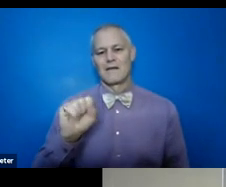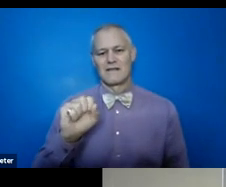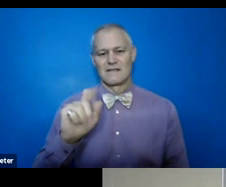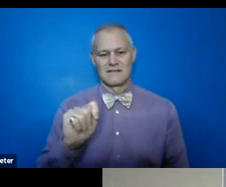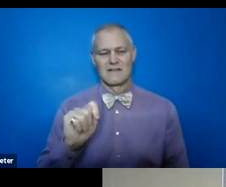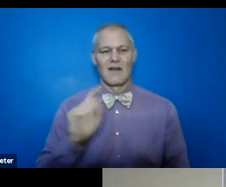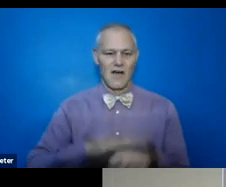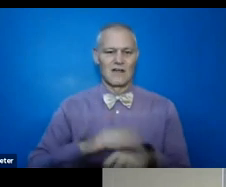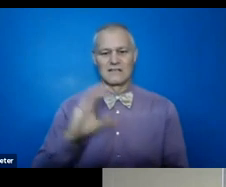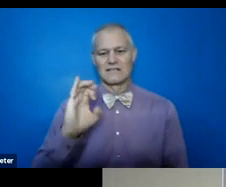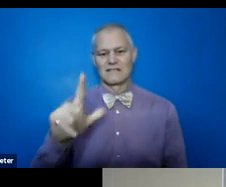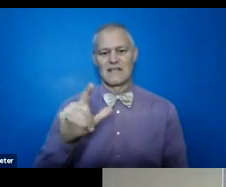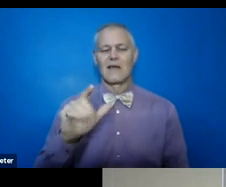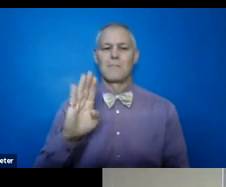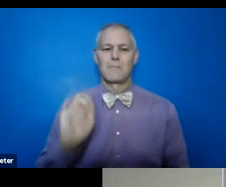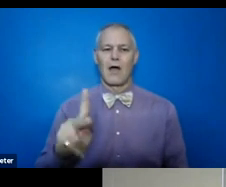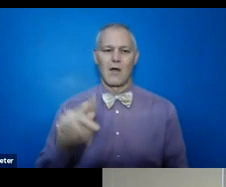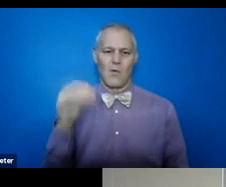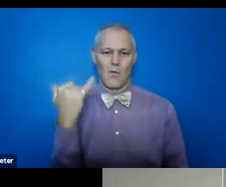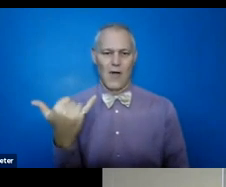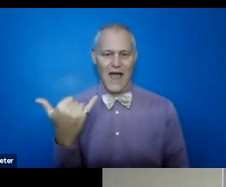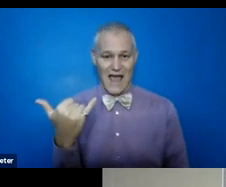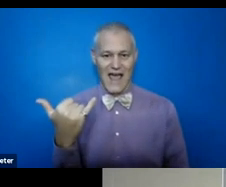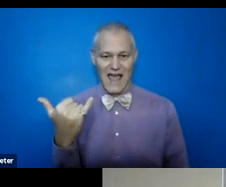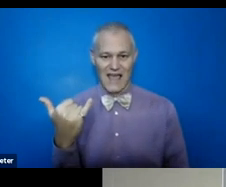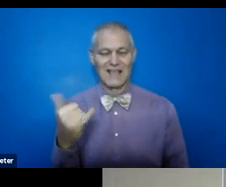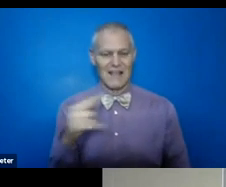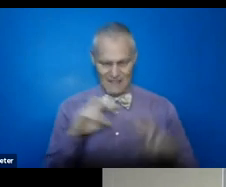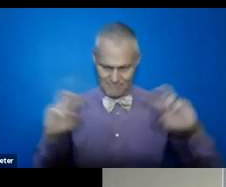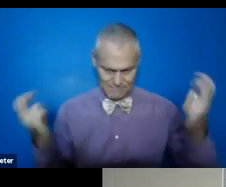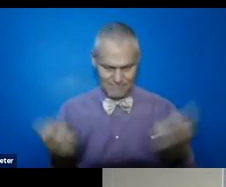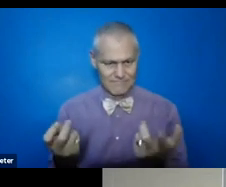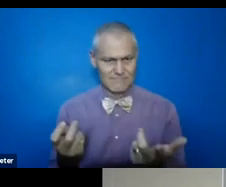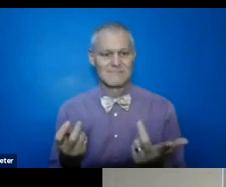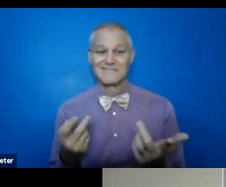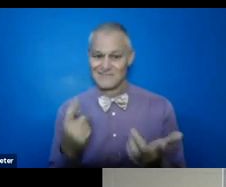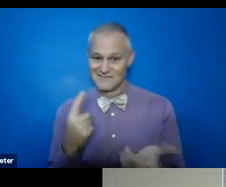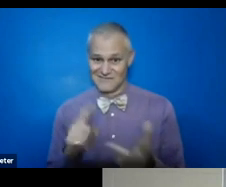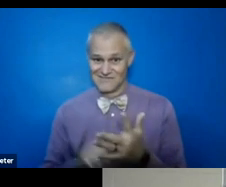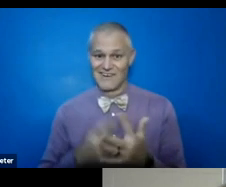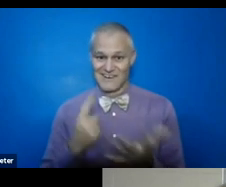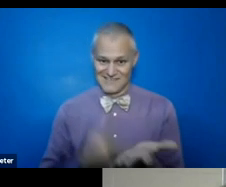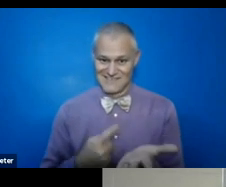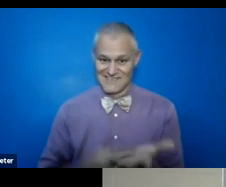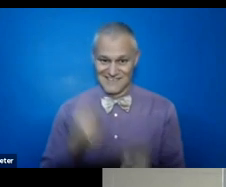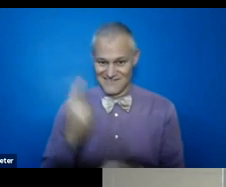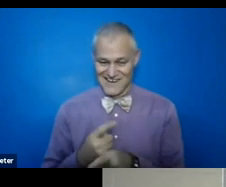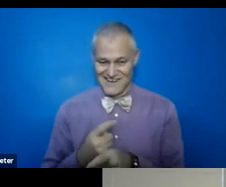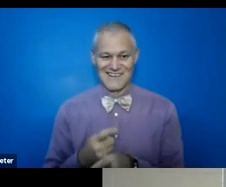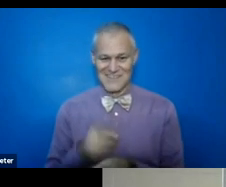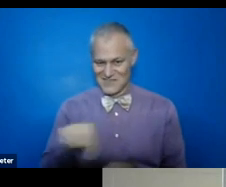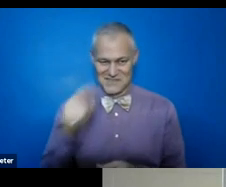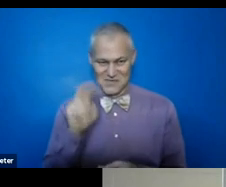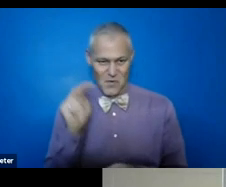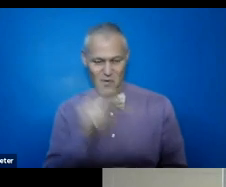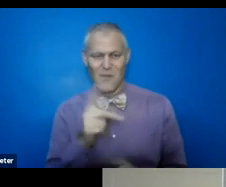Richie and his fellow facilitators doing these activities to start off the session. One of them that's pretty